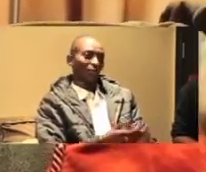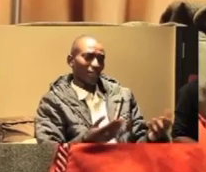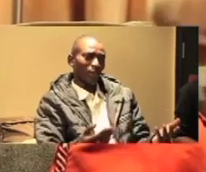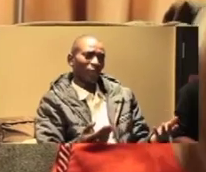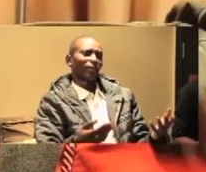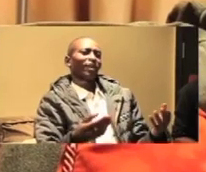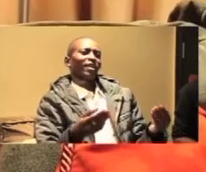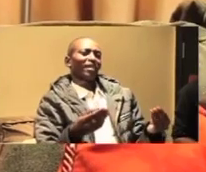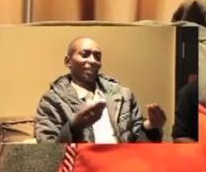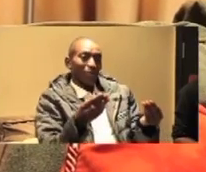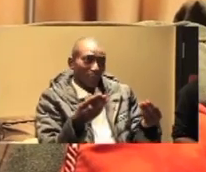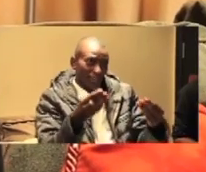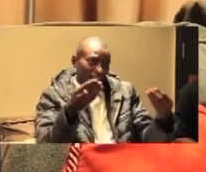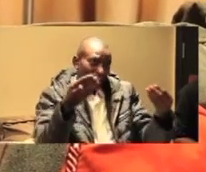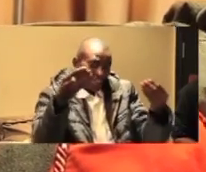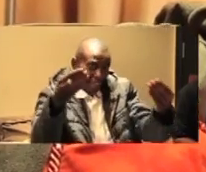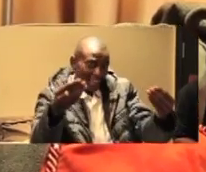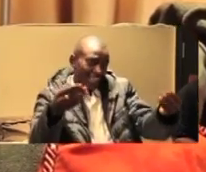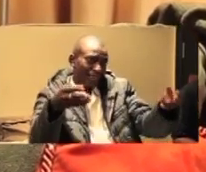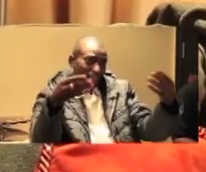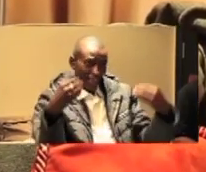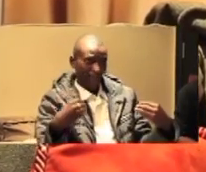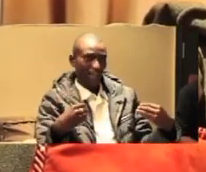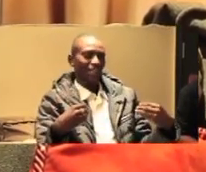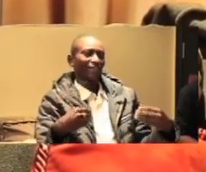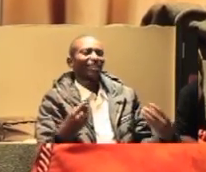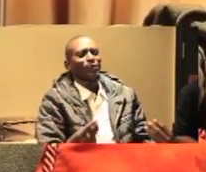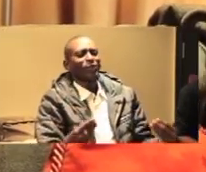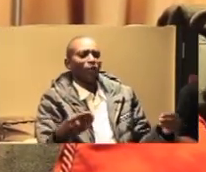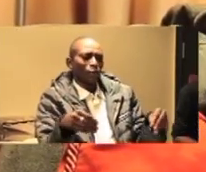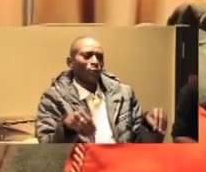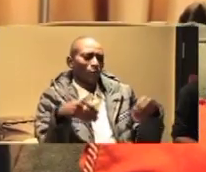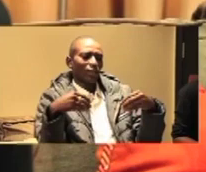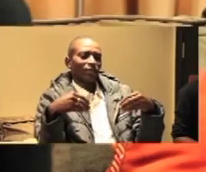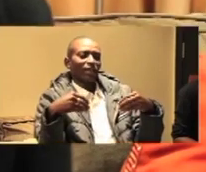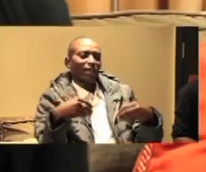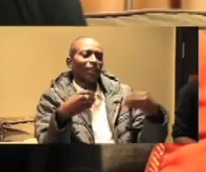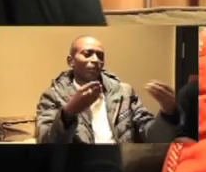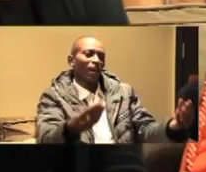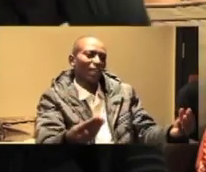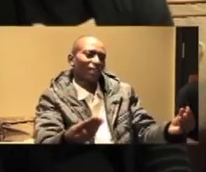Also, the same way other deaf helped us, the same way also will